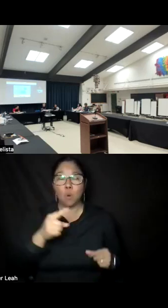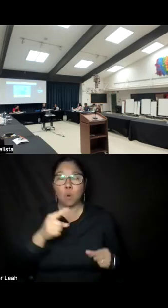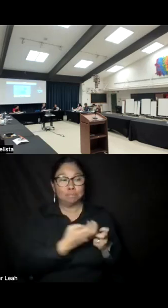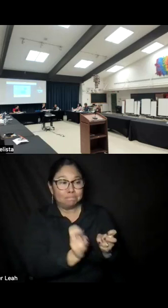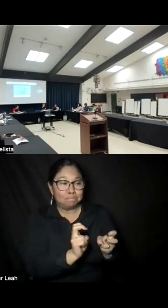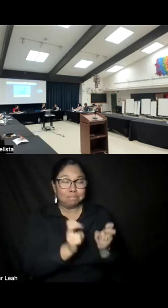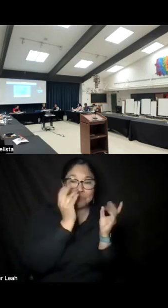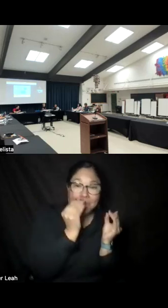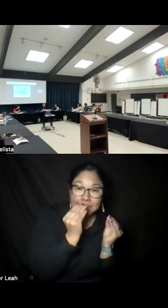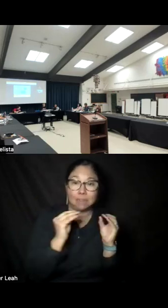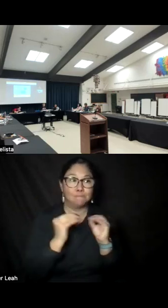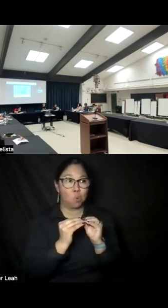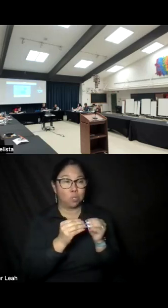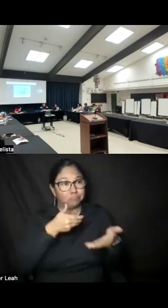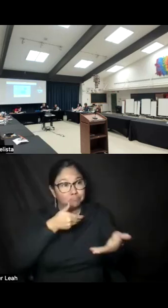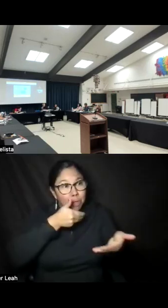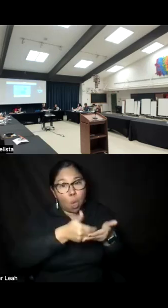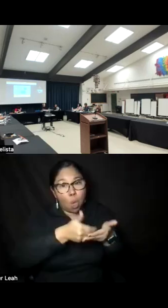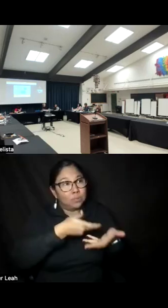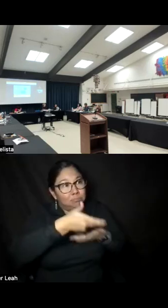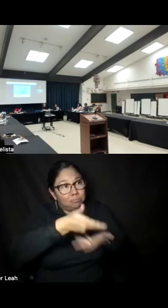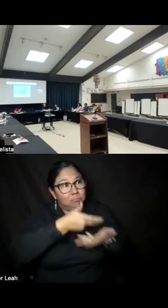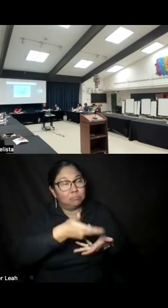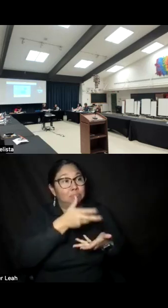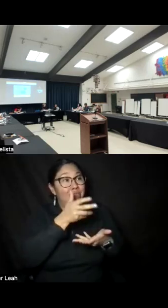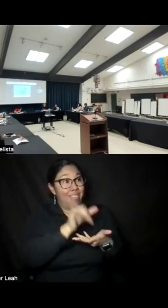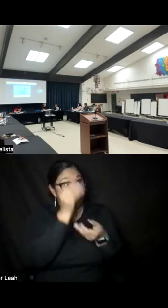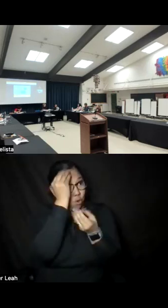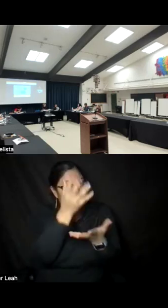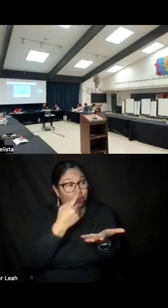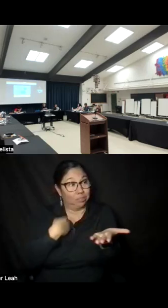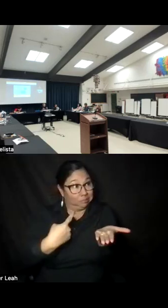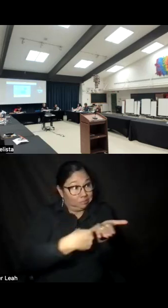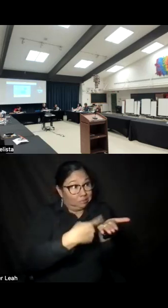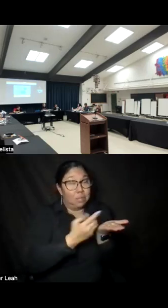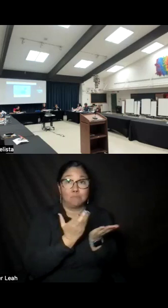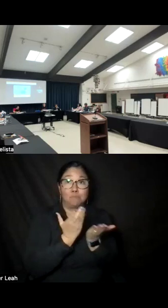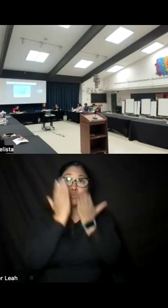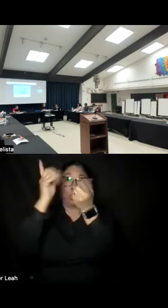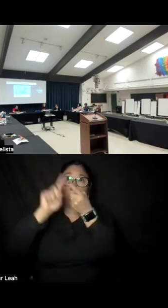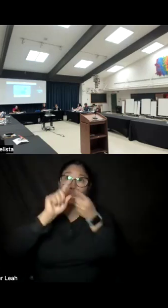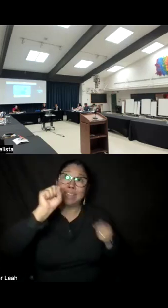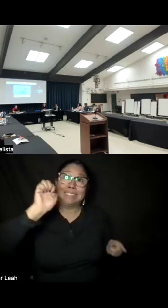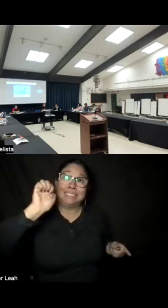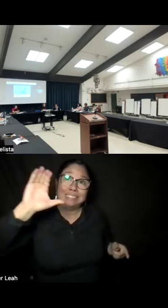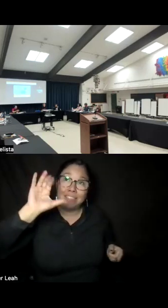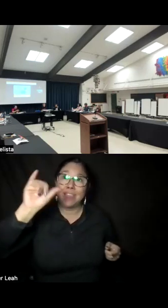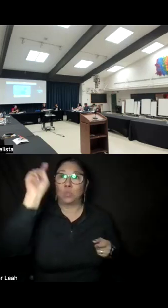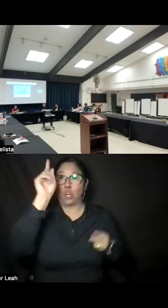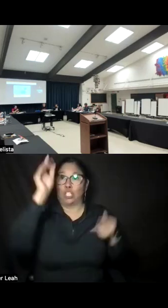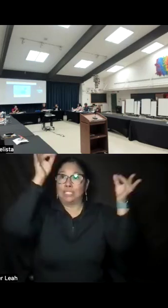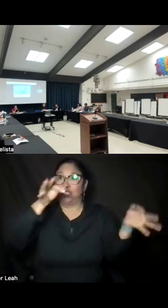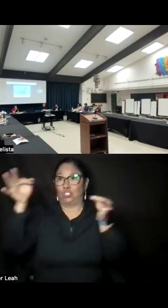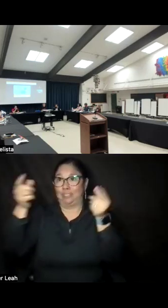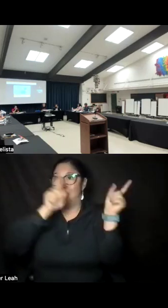in smaller, more intimate groups, but we bring that information to the SSC. SSCs are where decisions are made